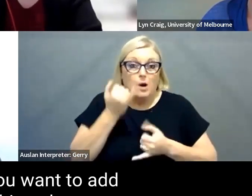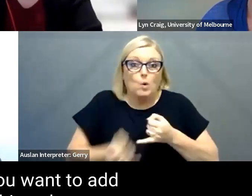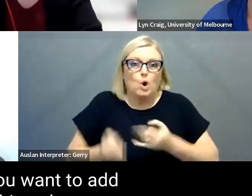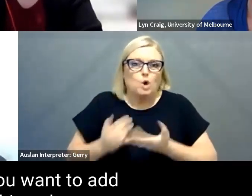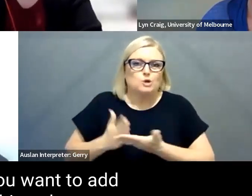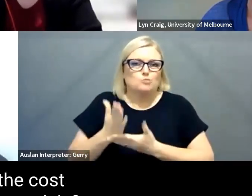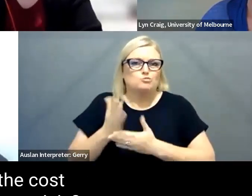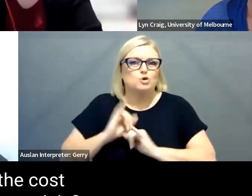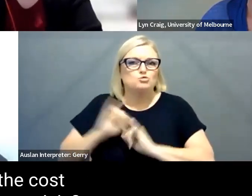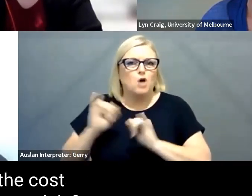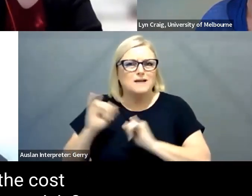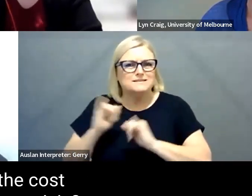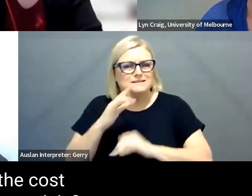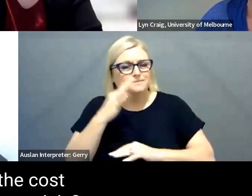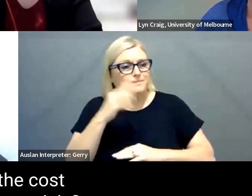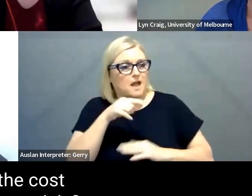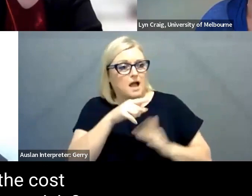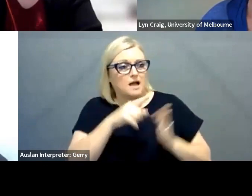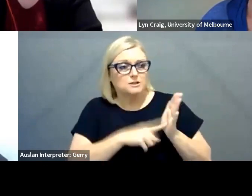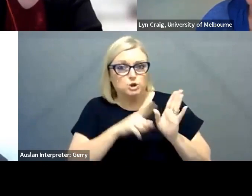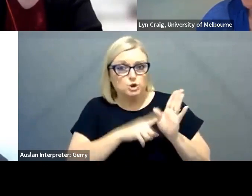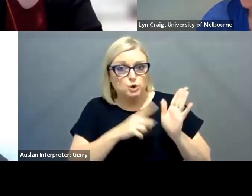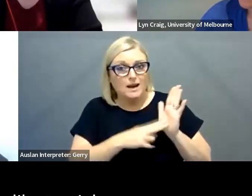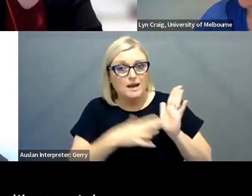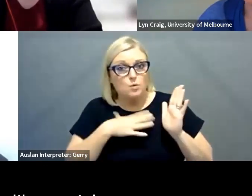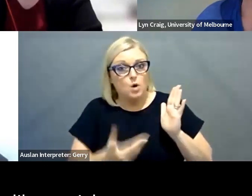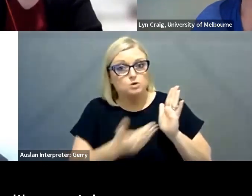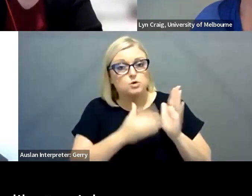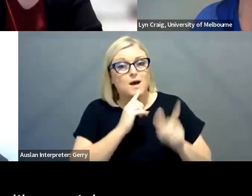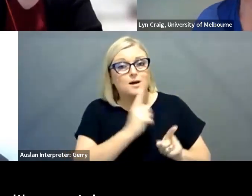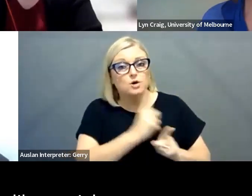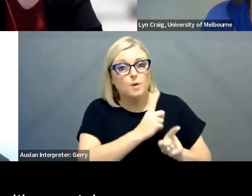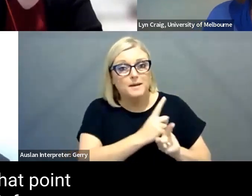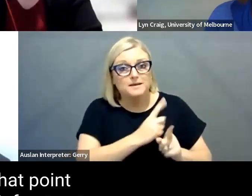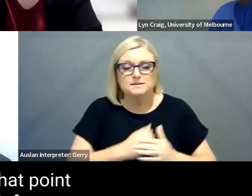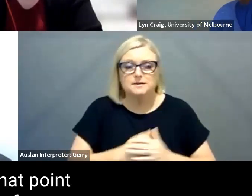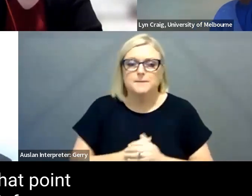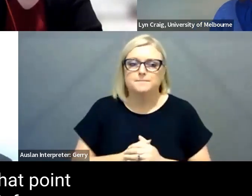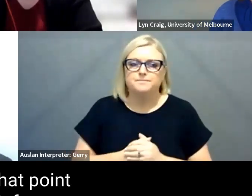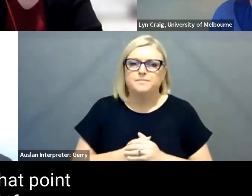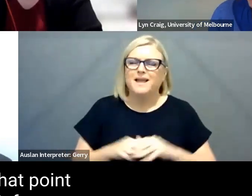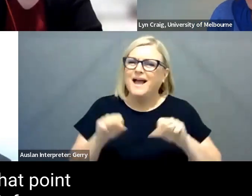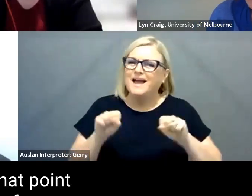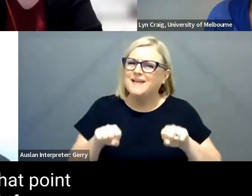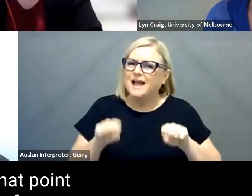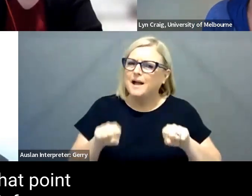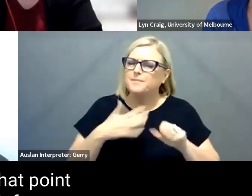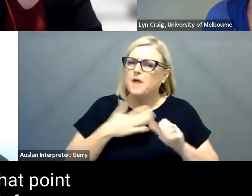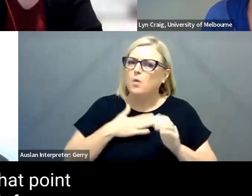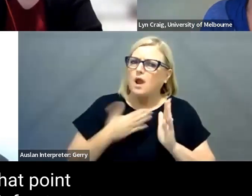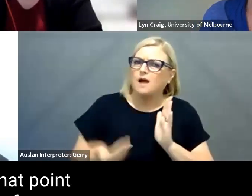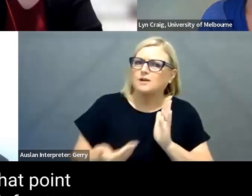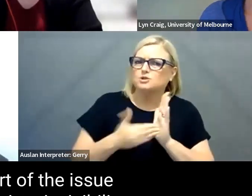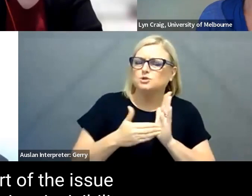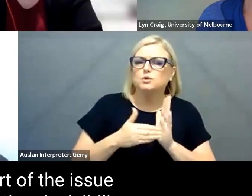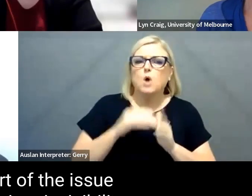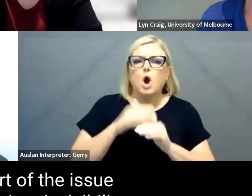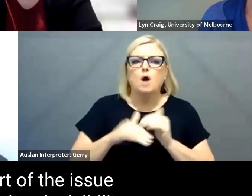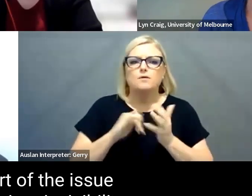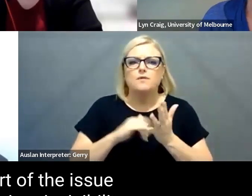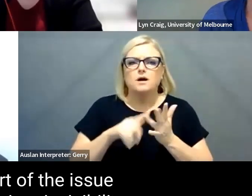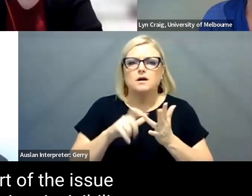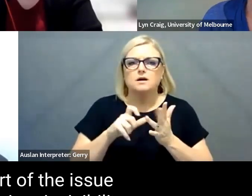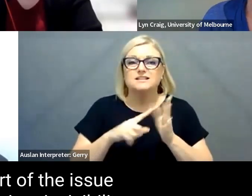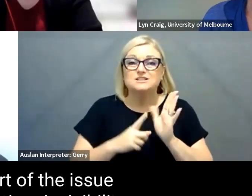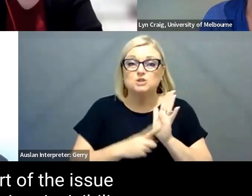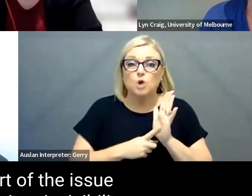add anything else on the cost of living crisis? I'd actually like to pick up on that point of social infrastructure. I think part